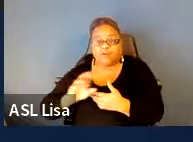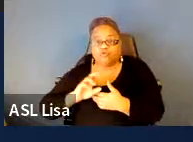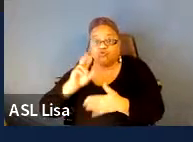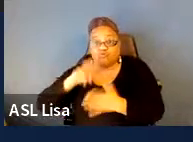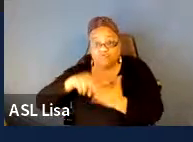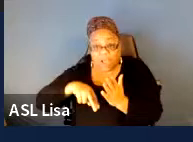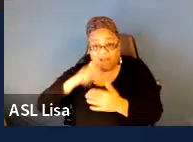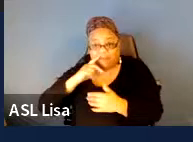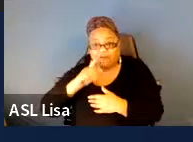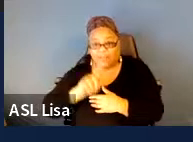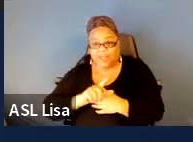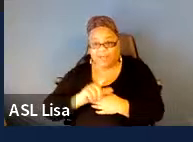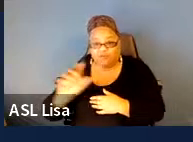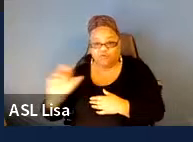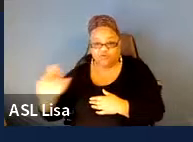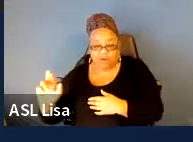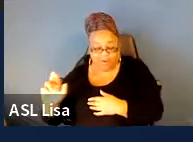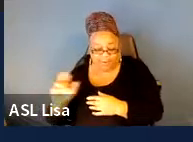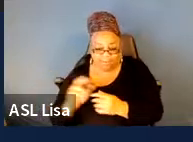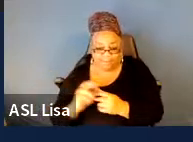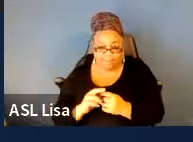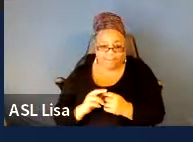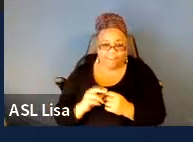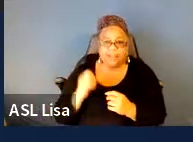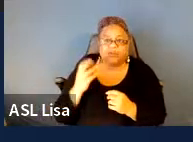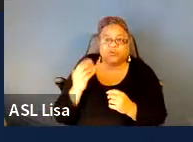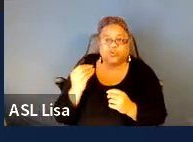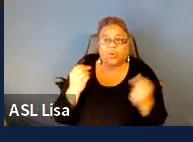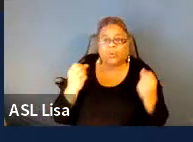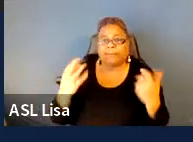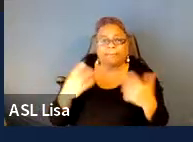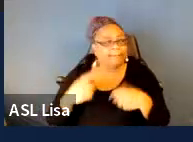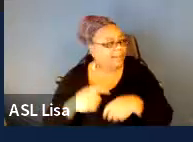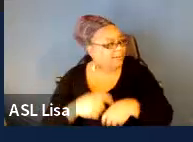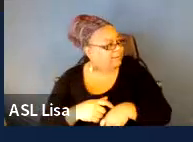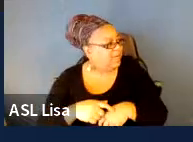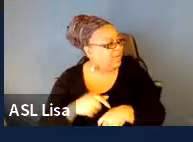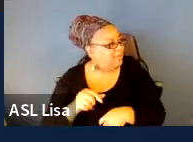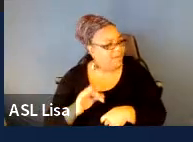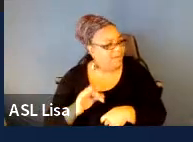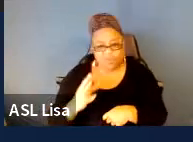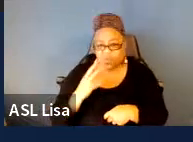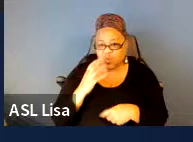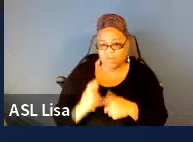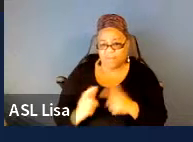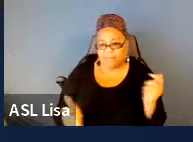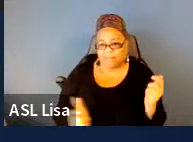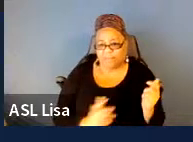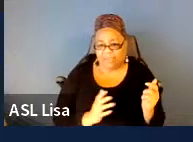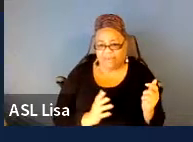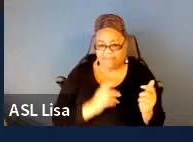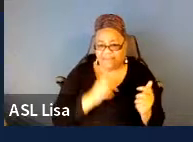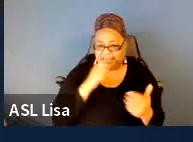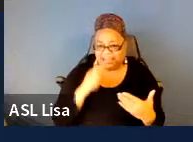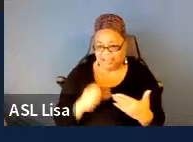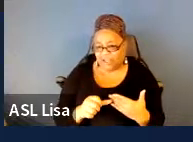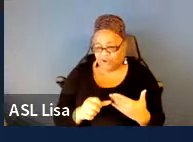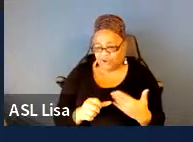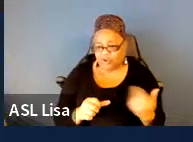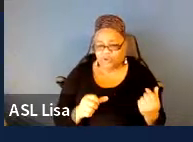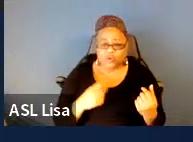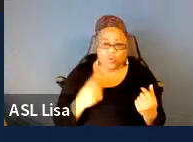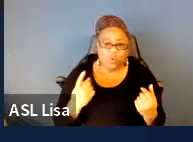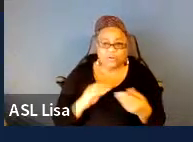right. So oftentimes, if you want to have big fancy letters for or